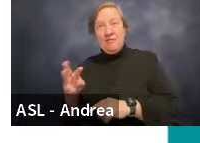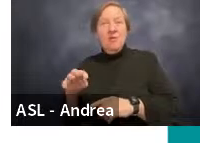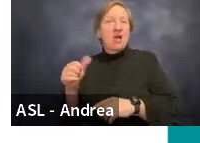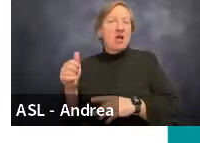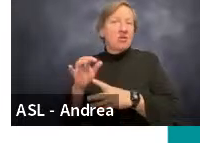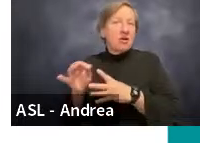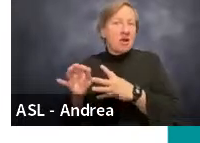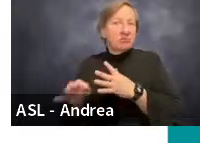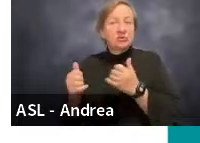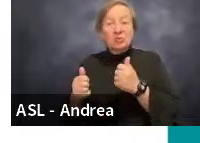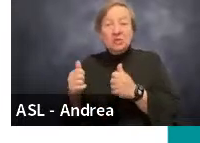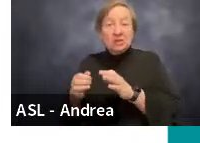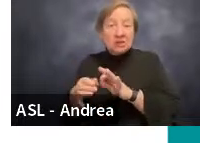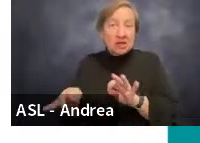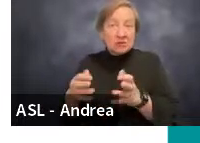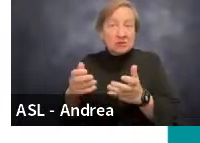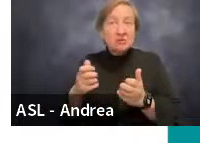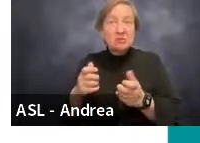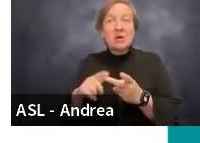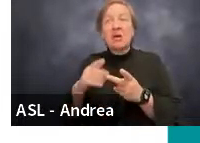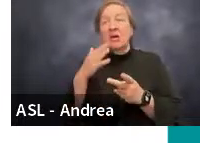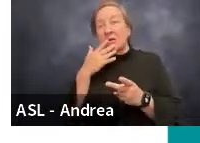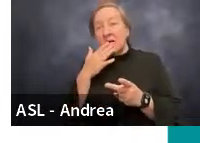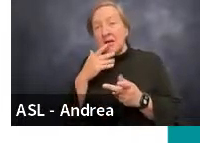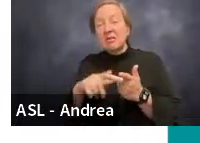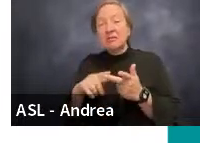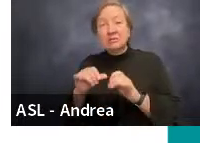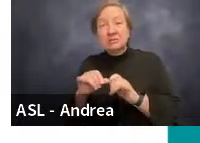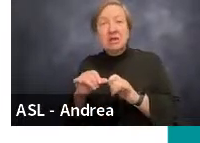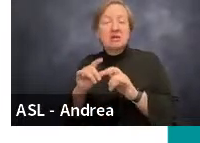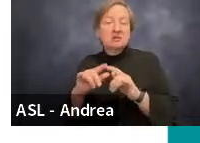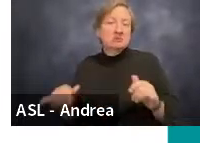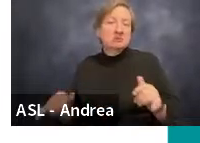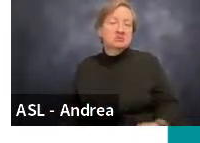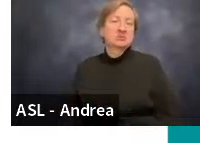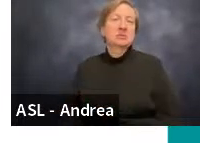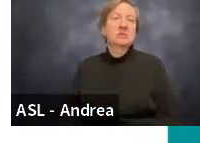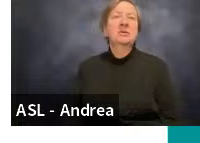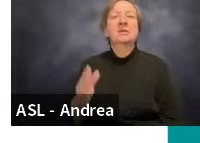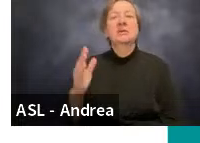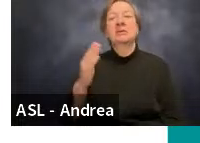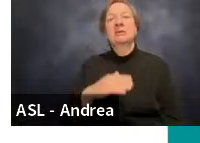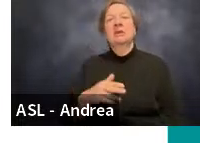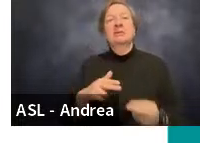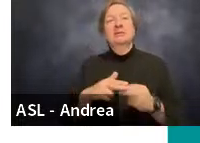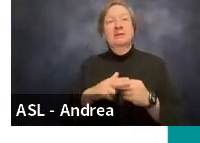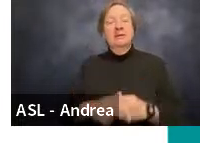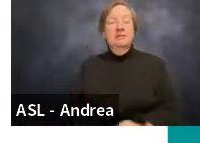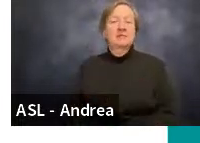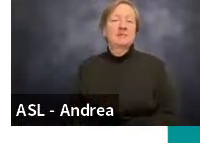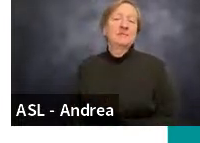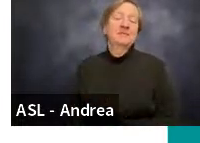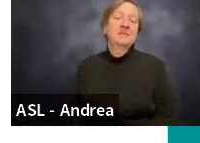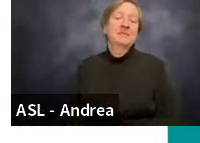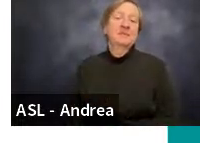including language, font color, and size. Next slide, please.